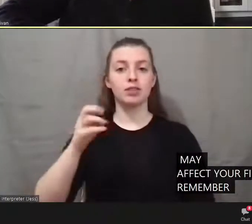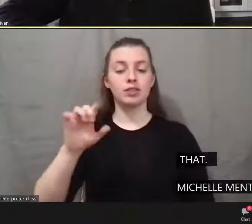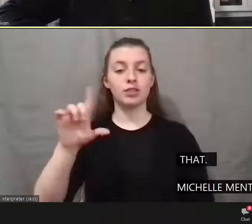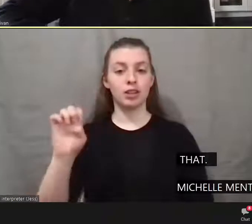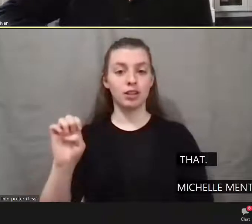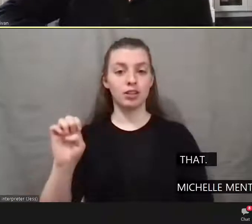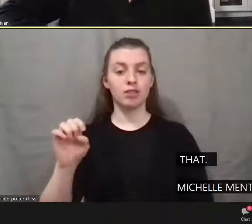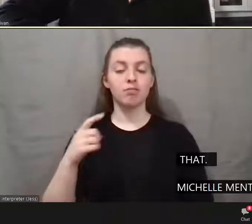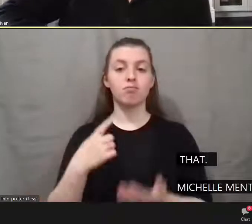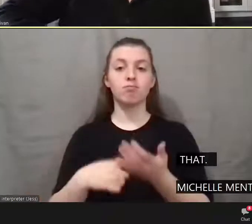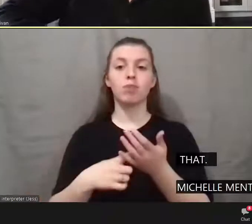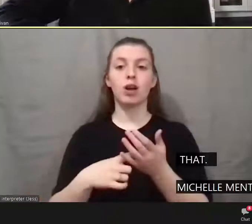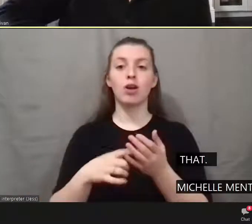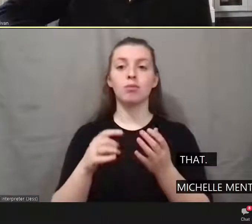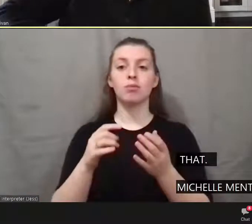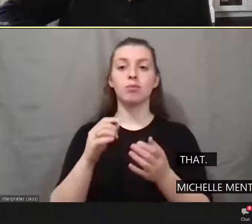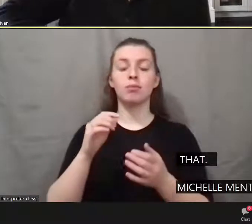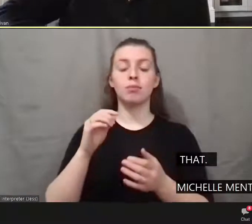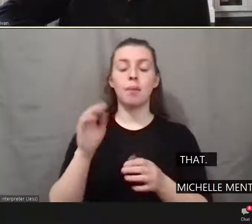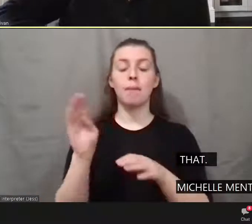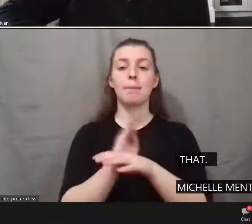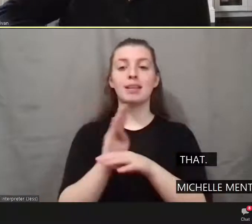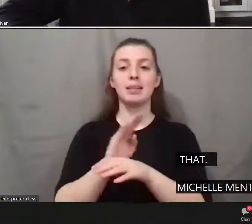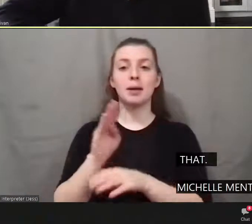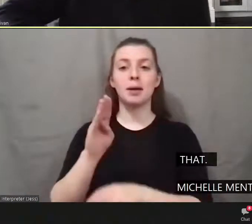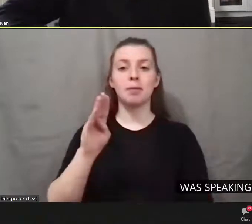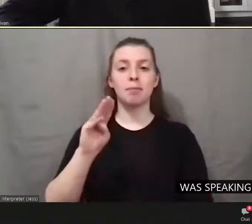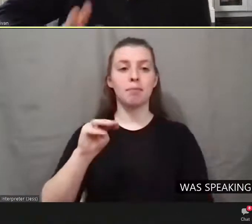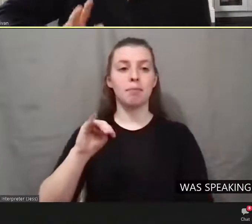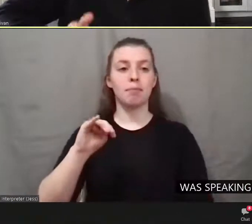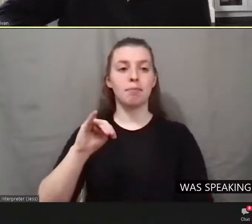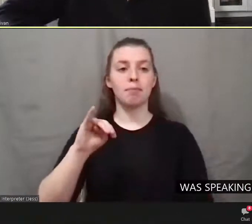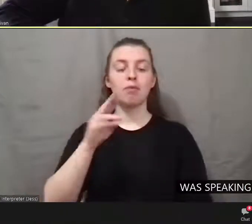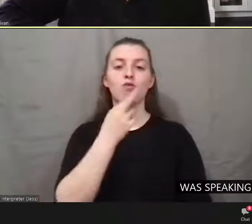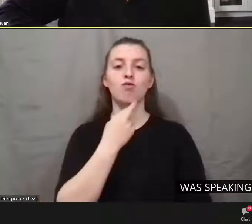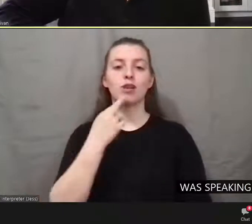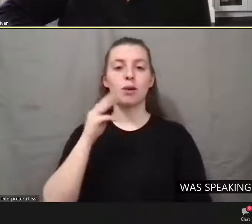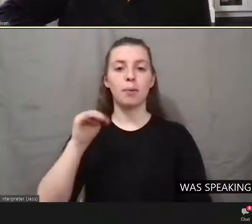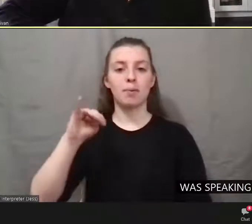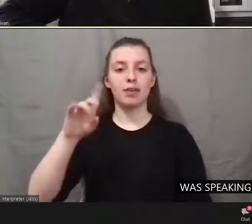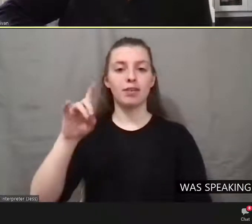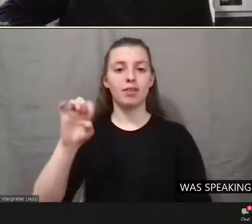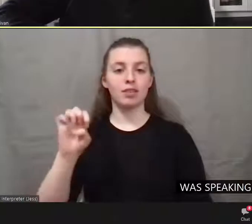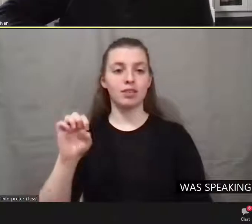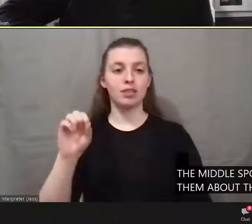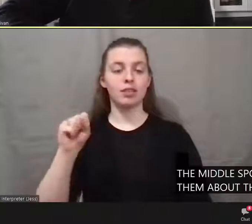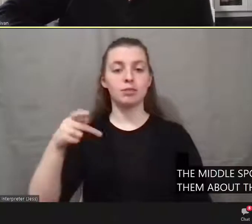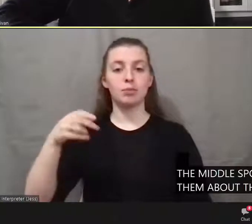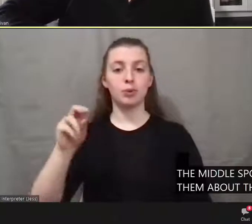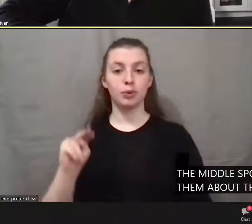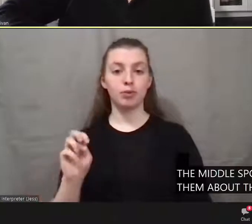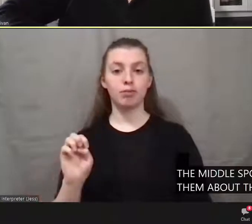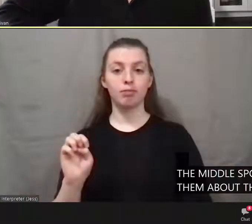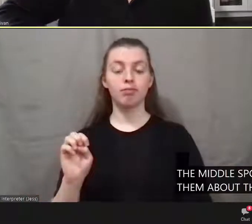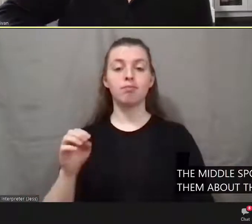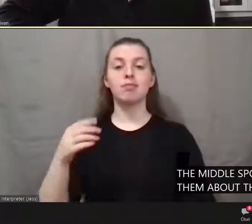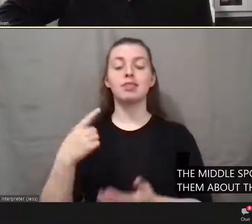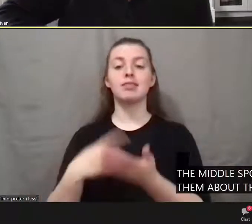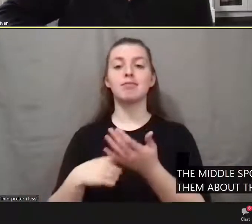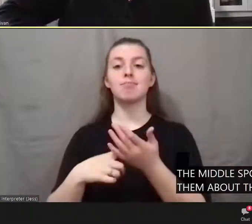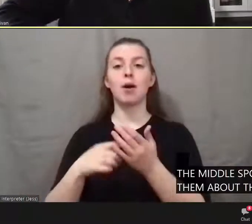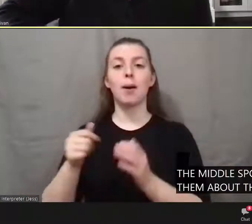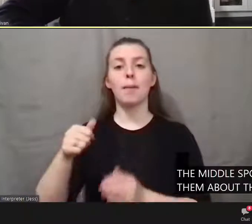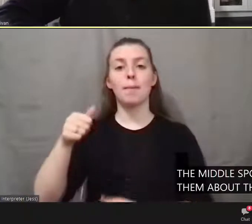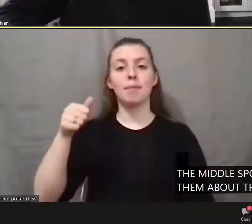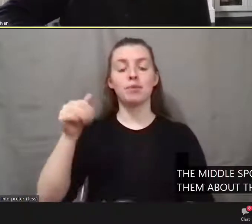in Bedford and told her about the funding to make their establishment more accessible and accessible buttons at the entrance. And I bet she was excited about that.